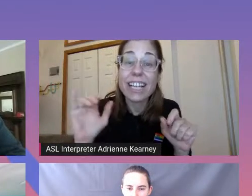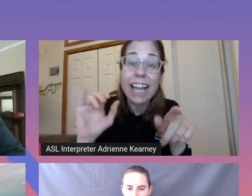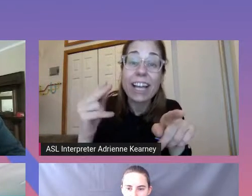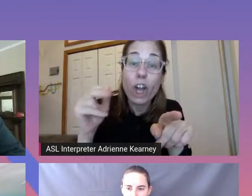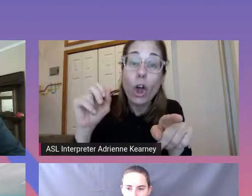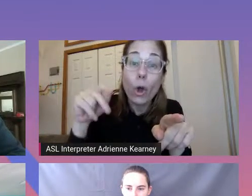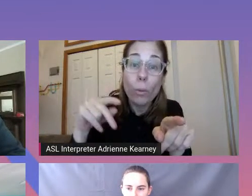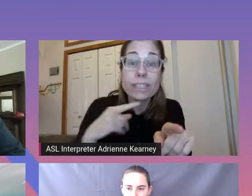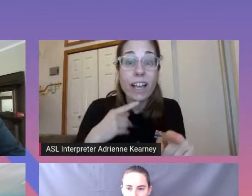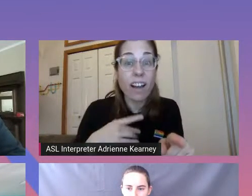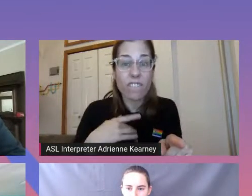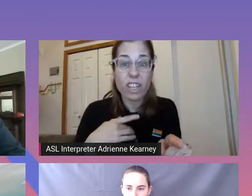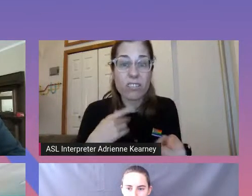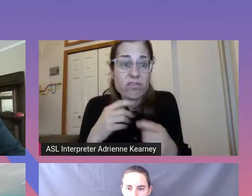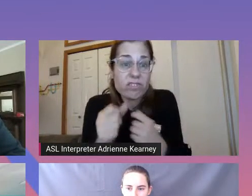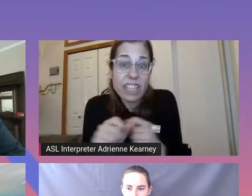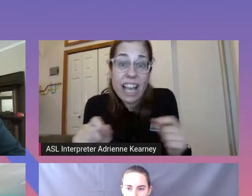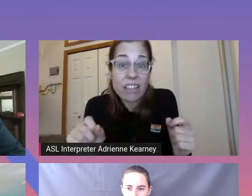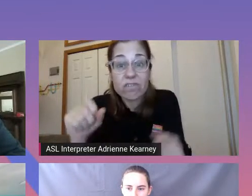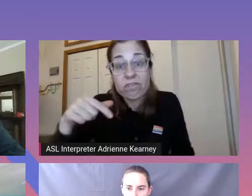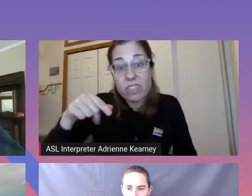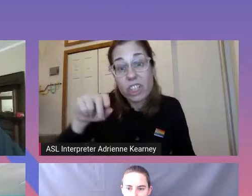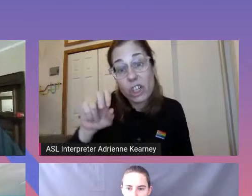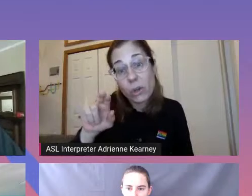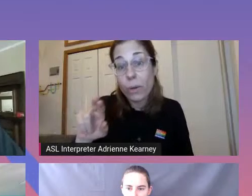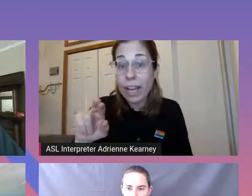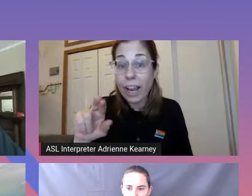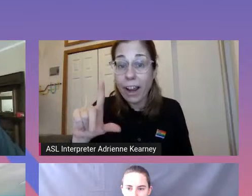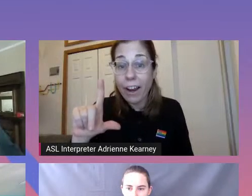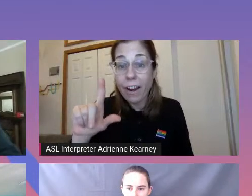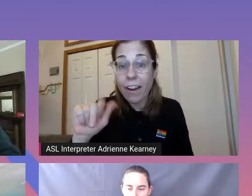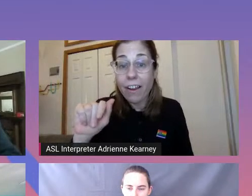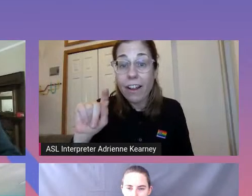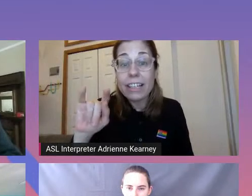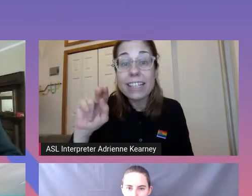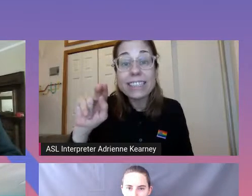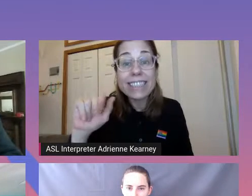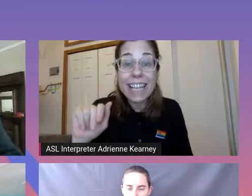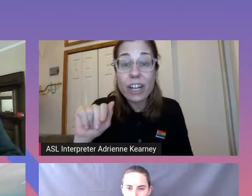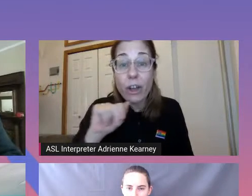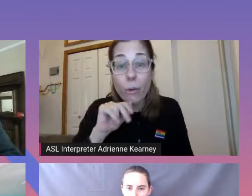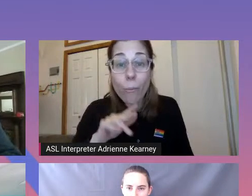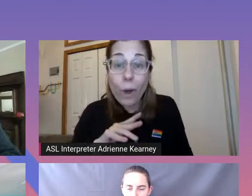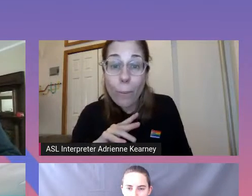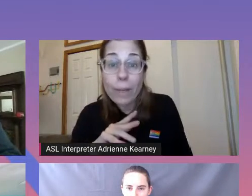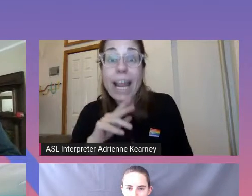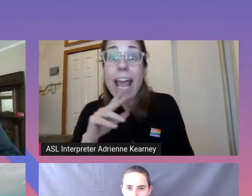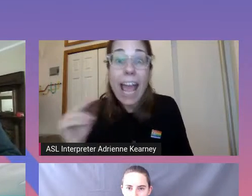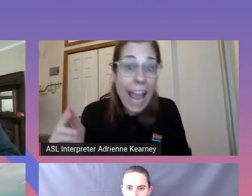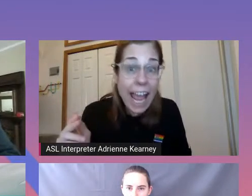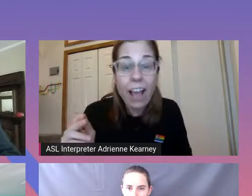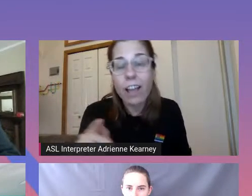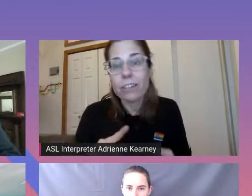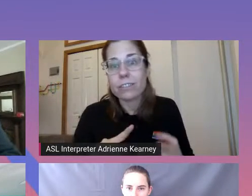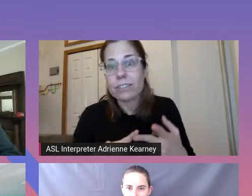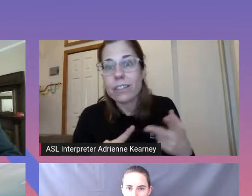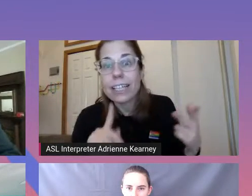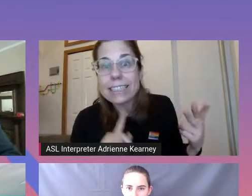woman, like a queer Latina woman for me, and a single mother, and me checking all these